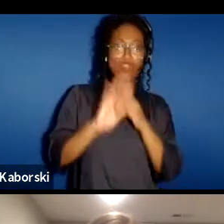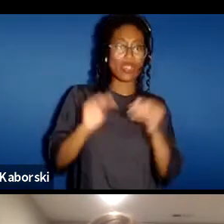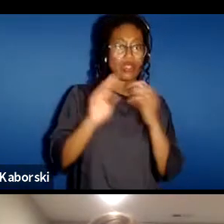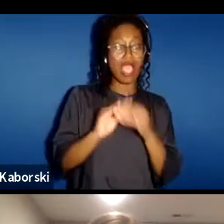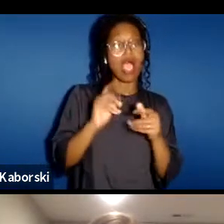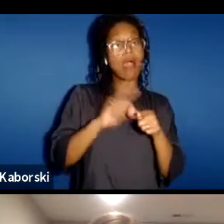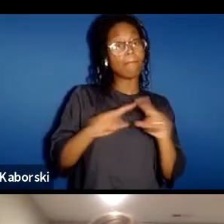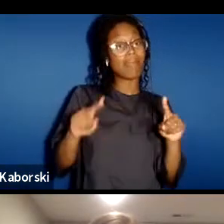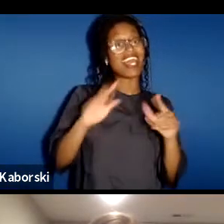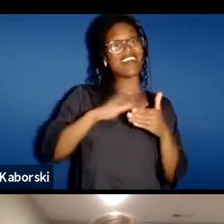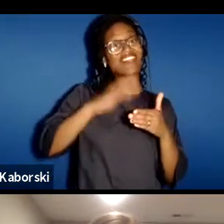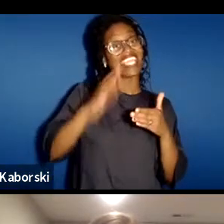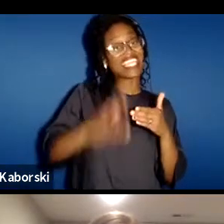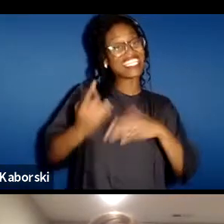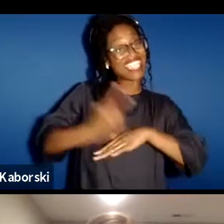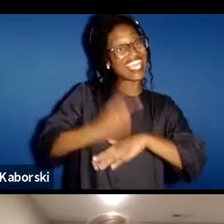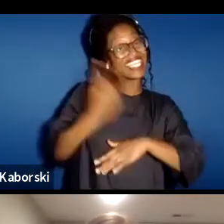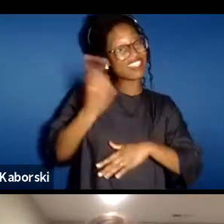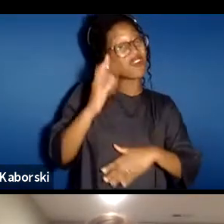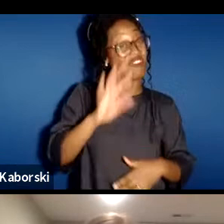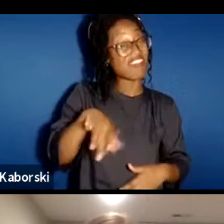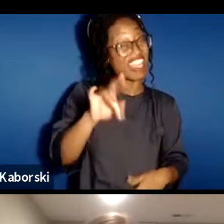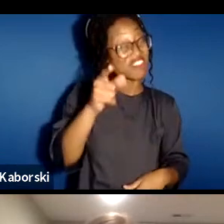somebody will find you.